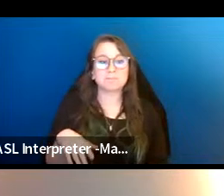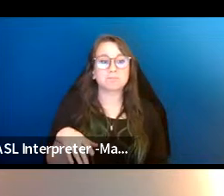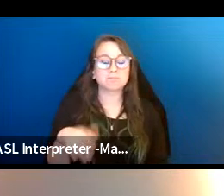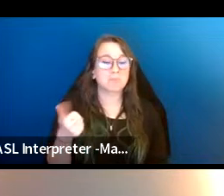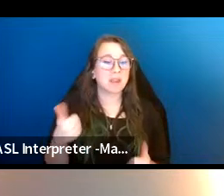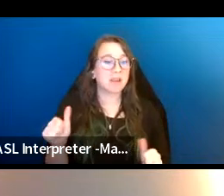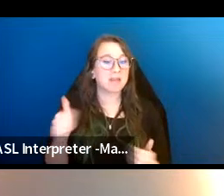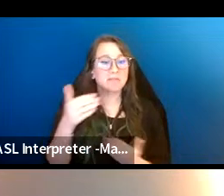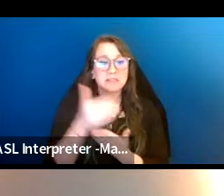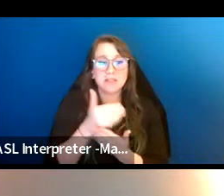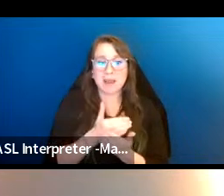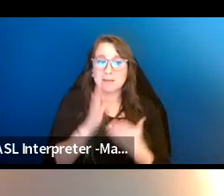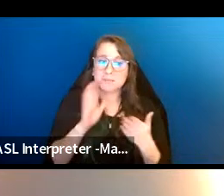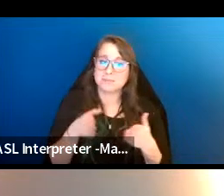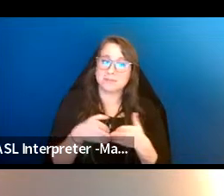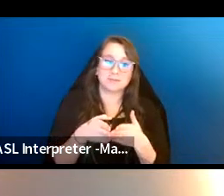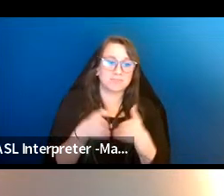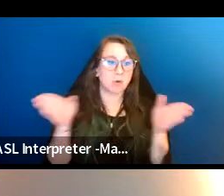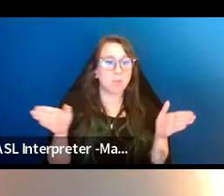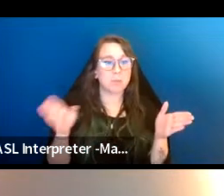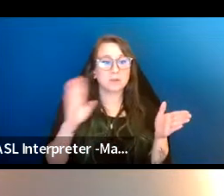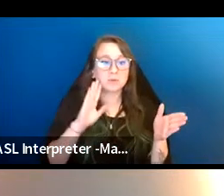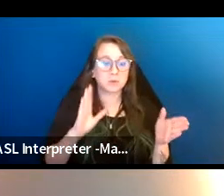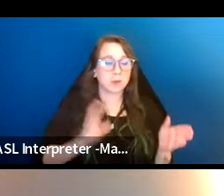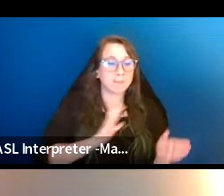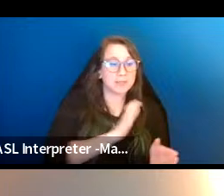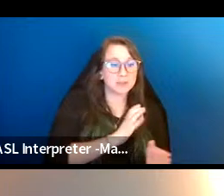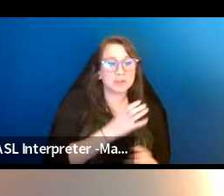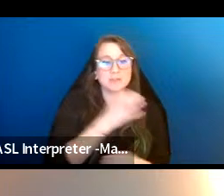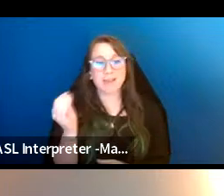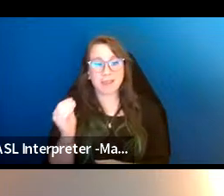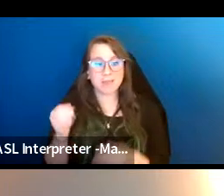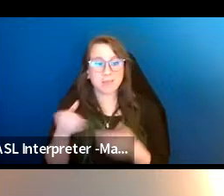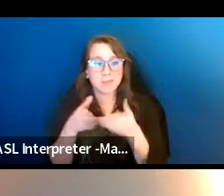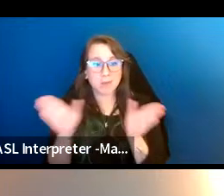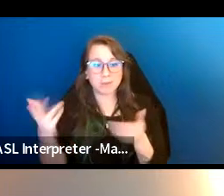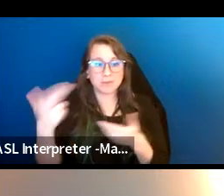open invitation to the public and commissioners, any items regarding